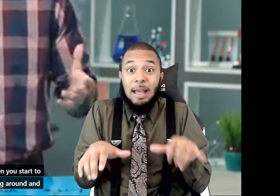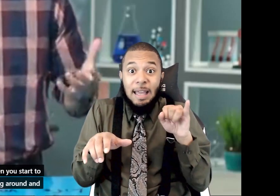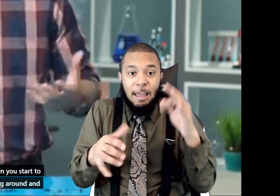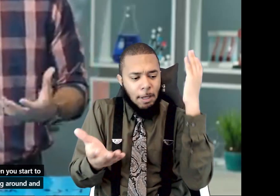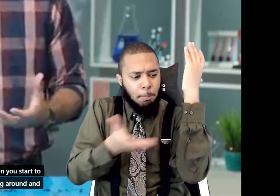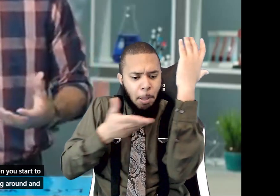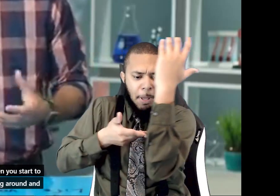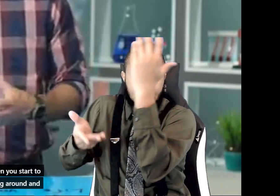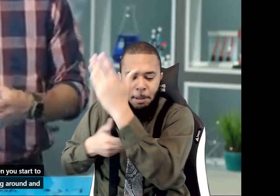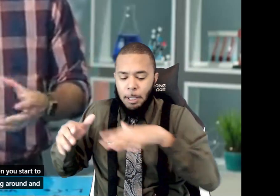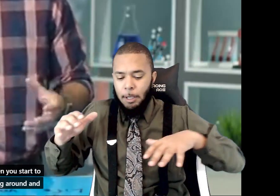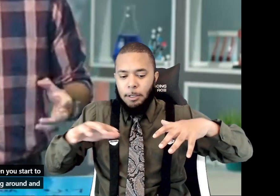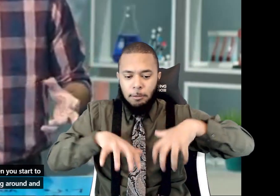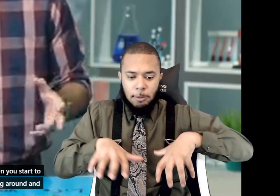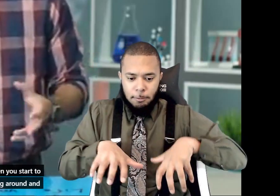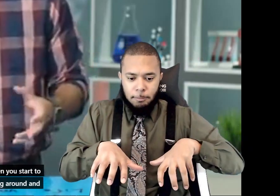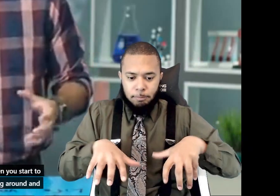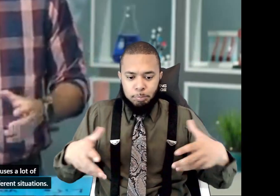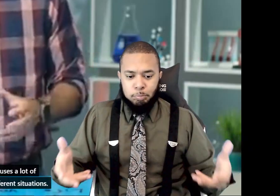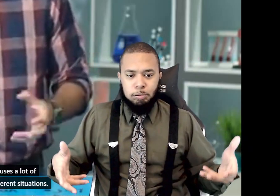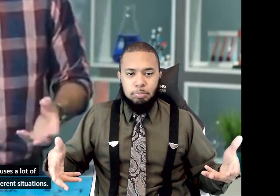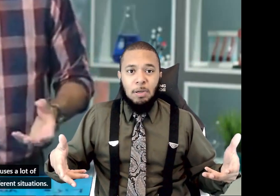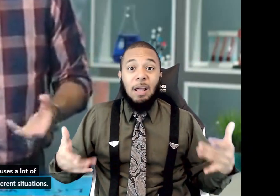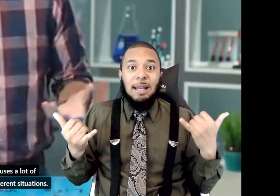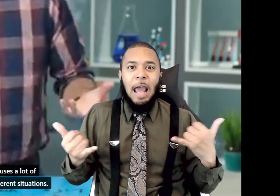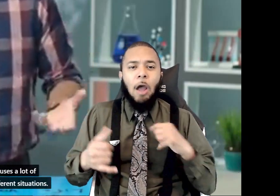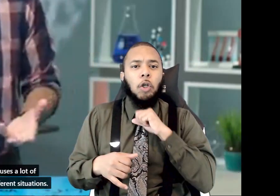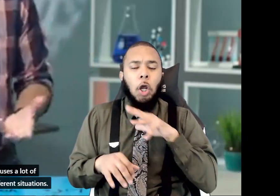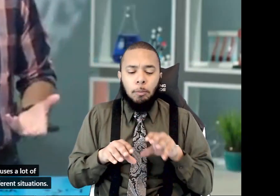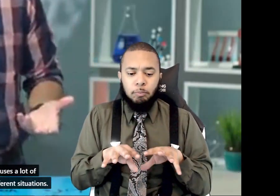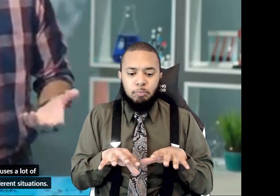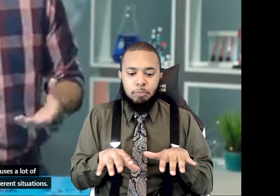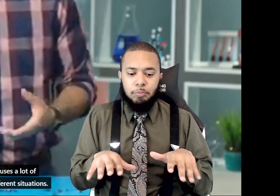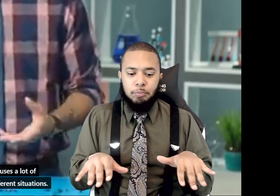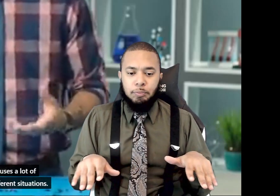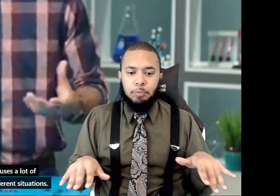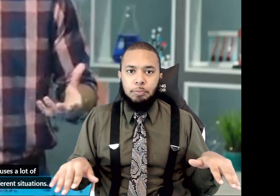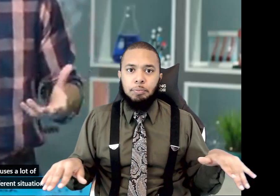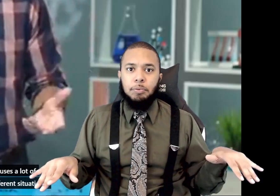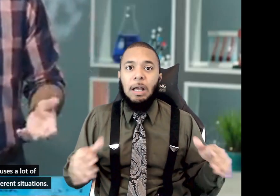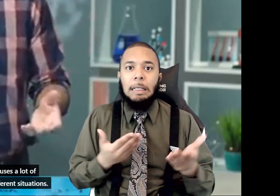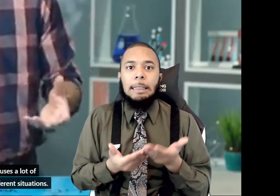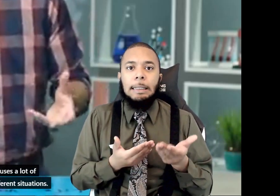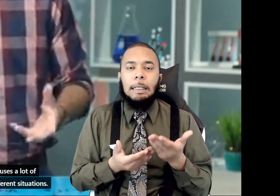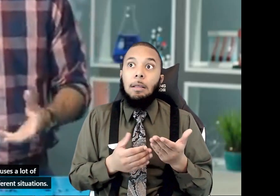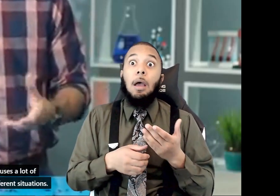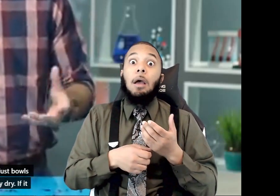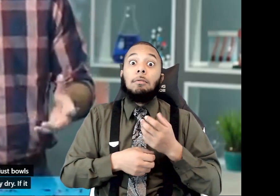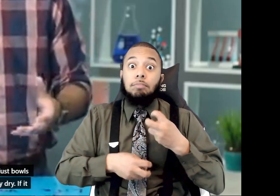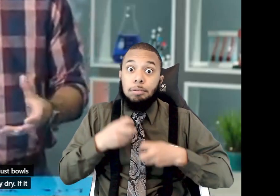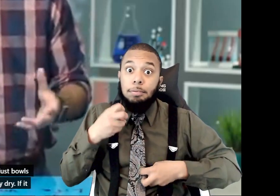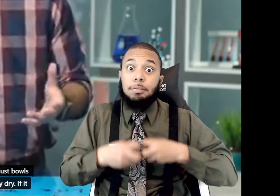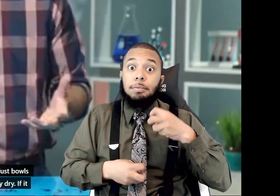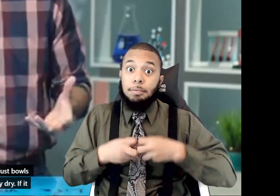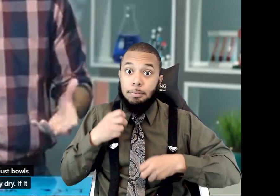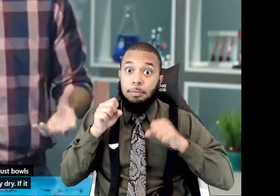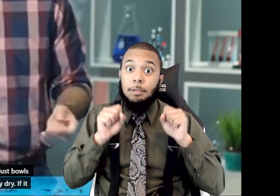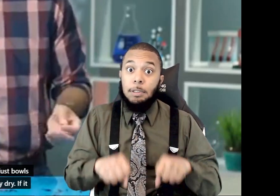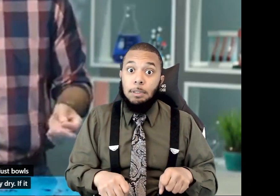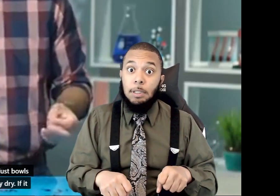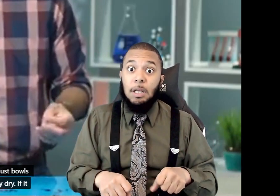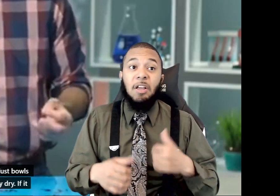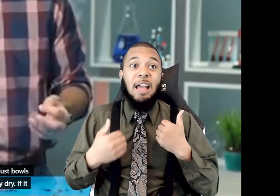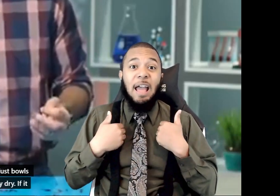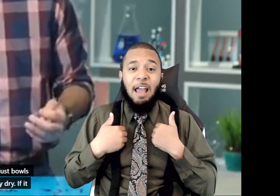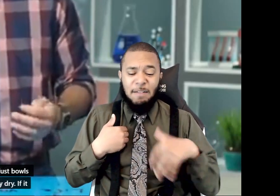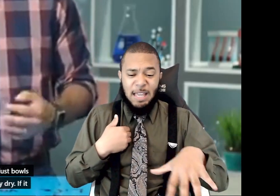see a lot of soil moving around and eroding. And that causes a lot of problems for a lot of different situations. You start to have dust bowls if it